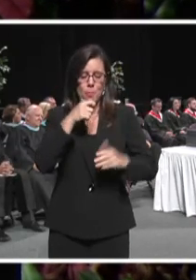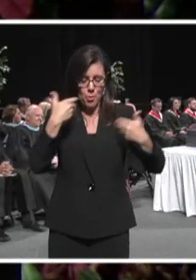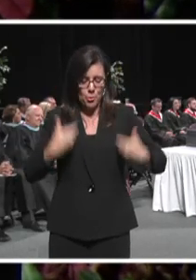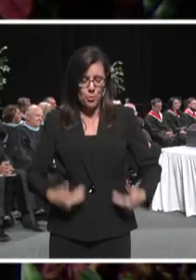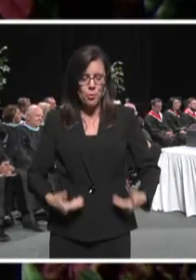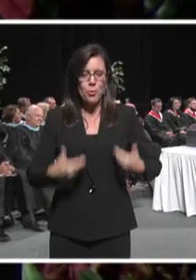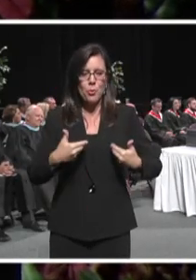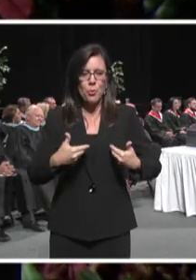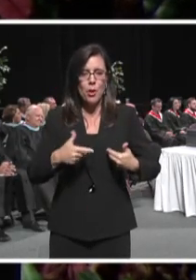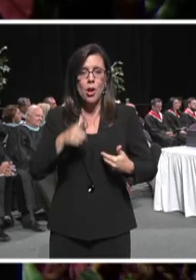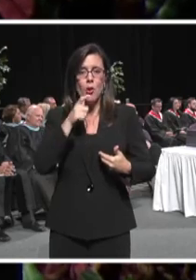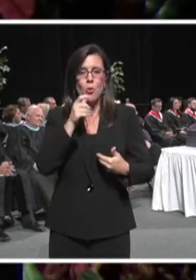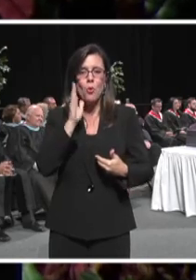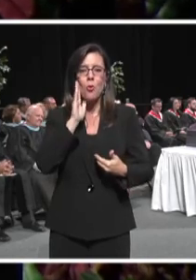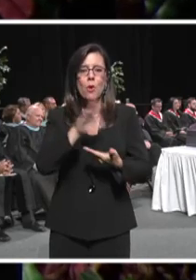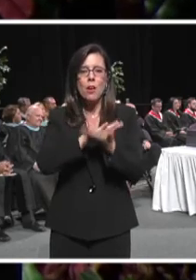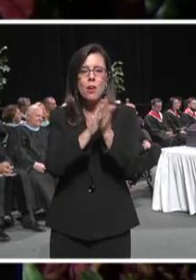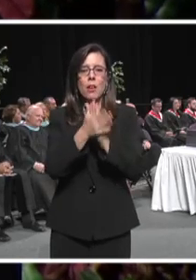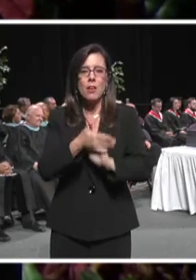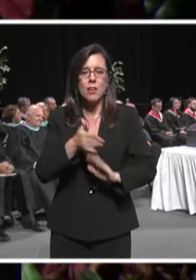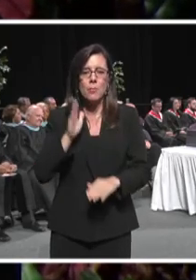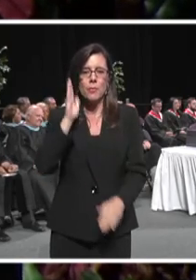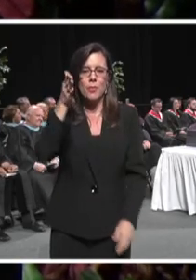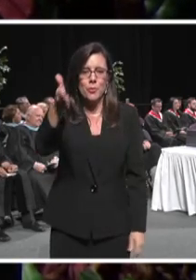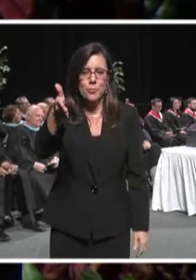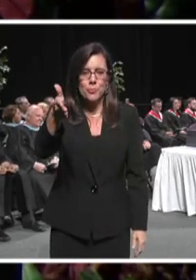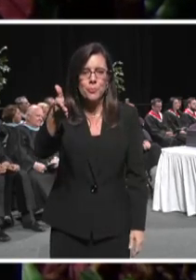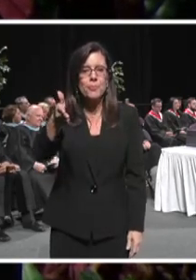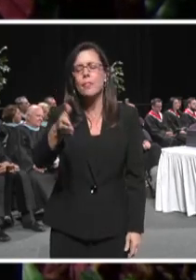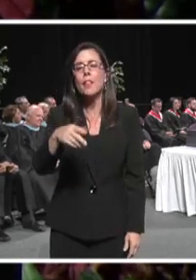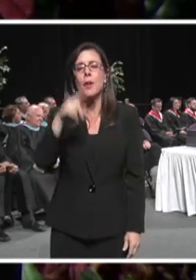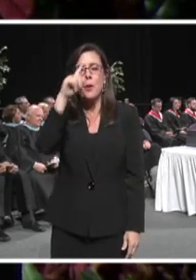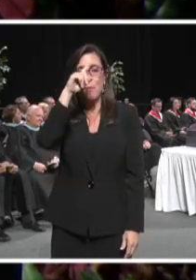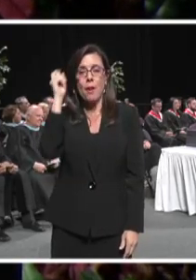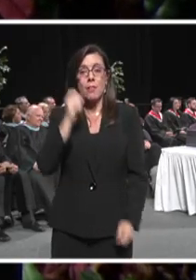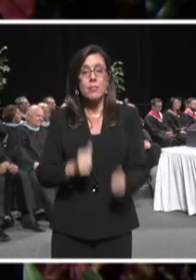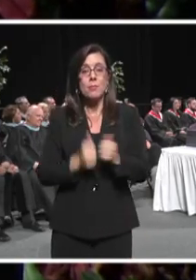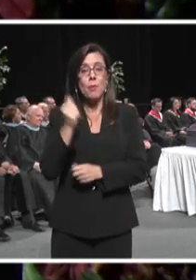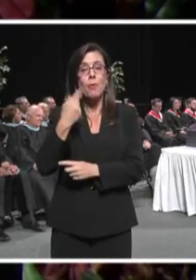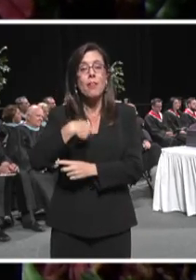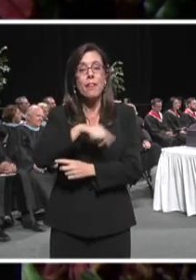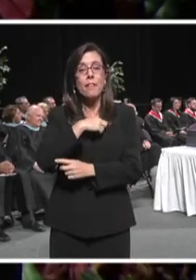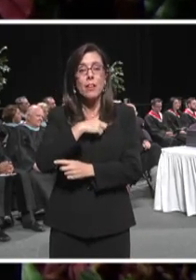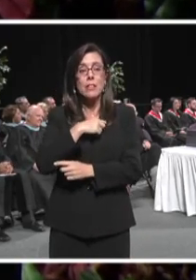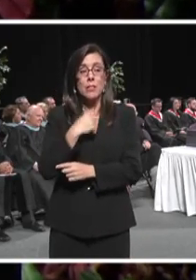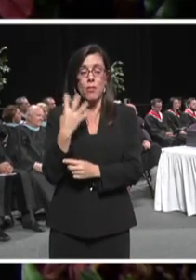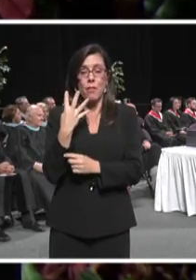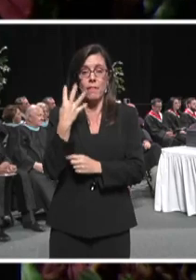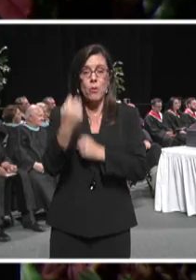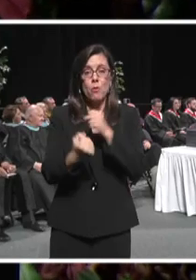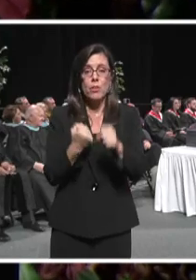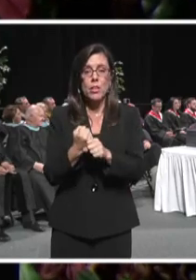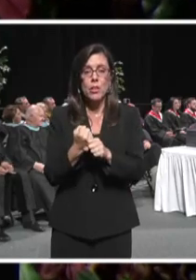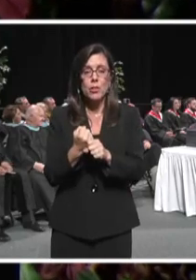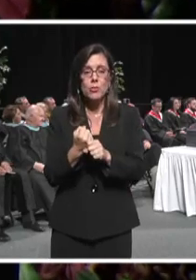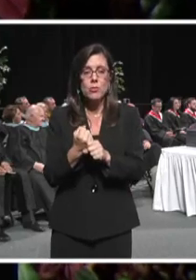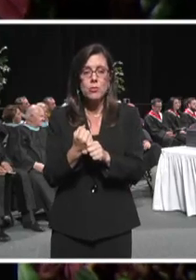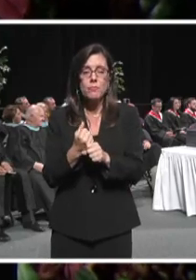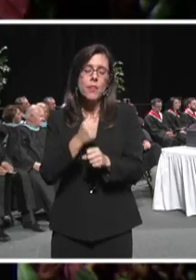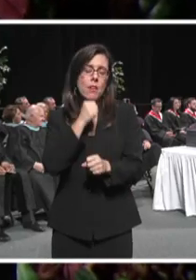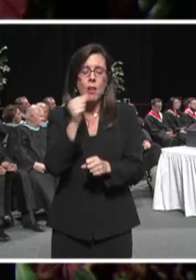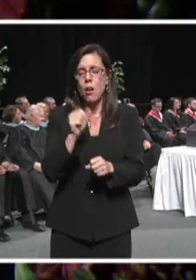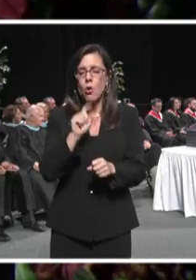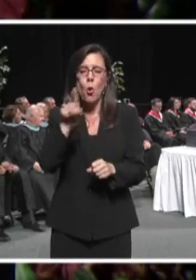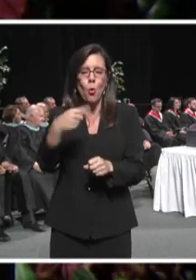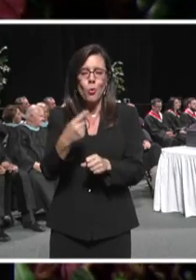who we will mature to be in the future. Because for most of us, these 4 years weren't just filled with